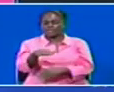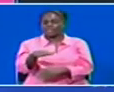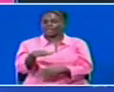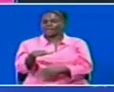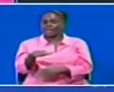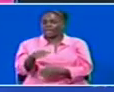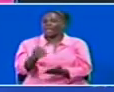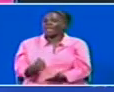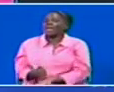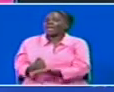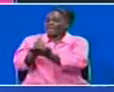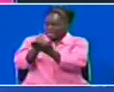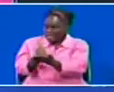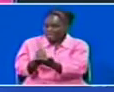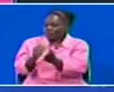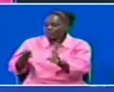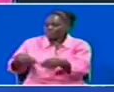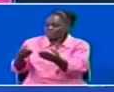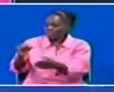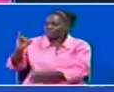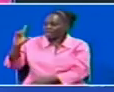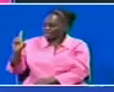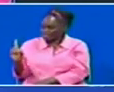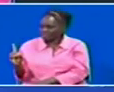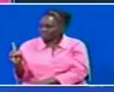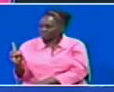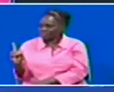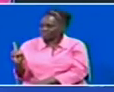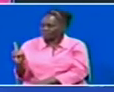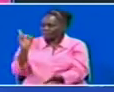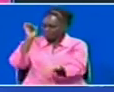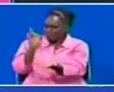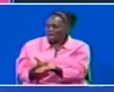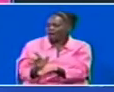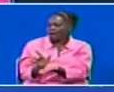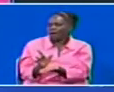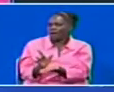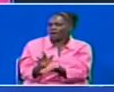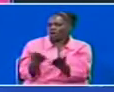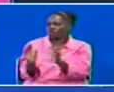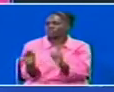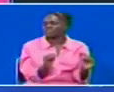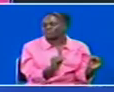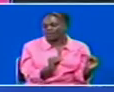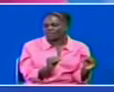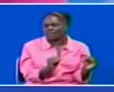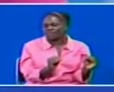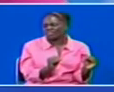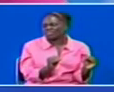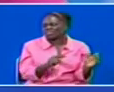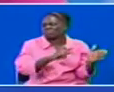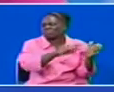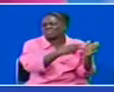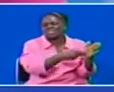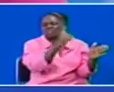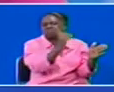found helping in listing voters shall be fired or even transferred. What do you say to